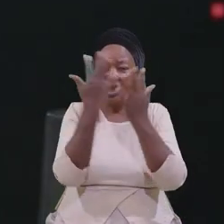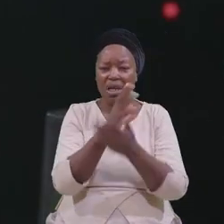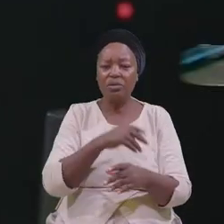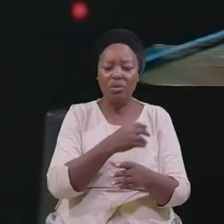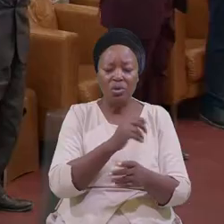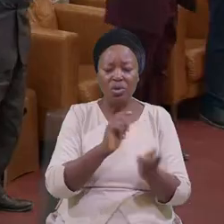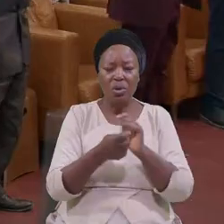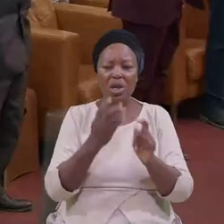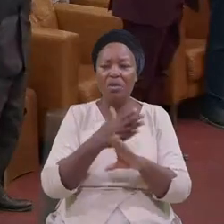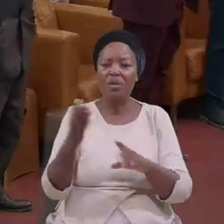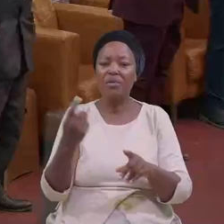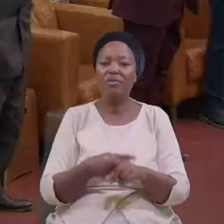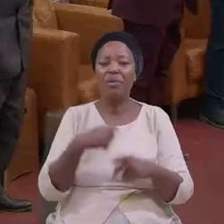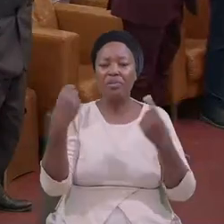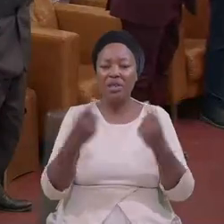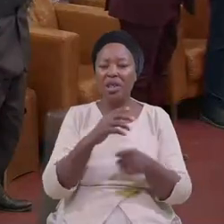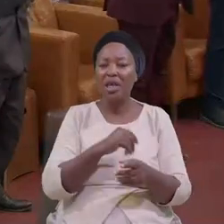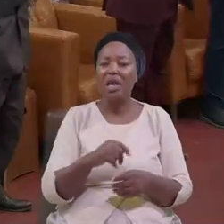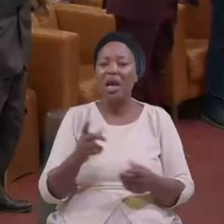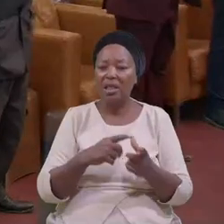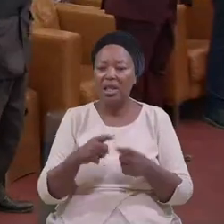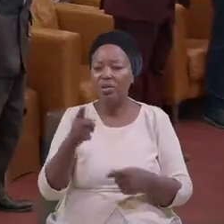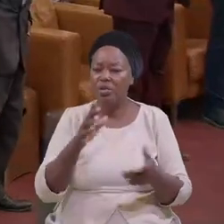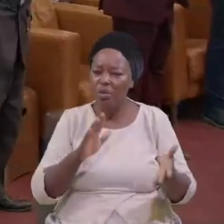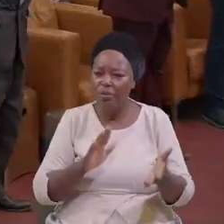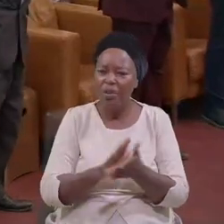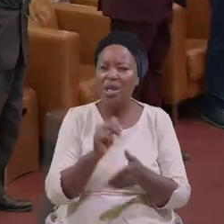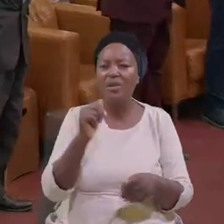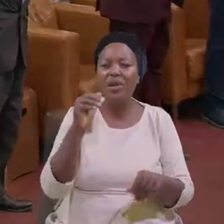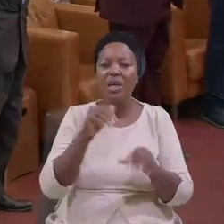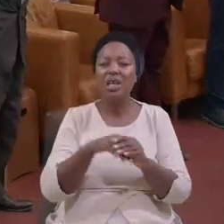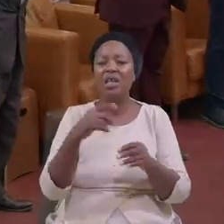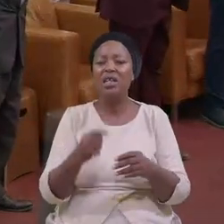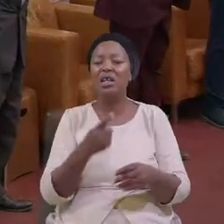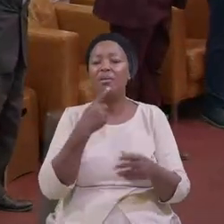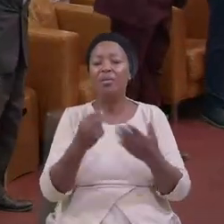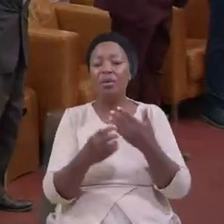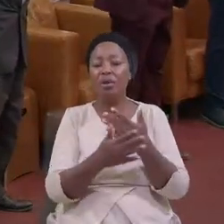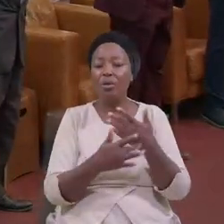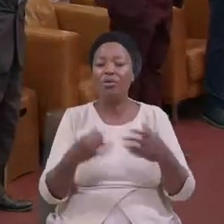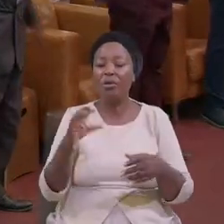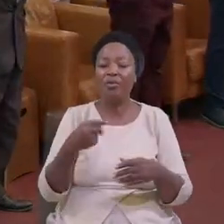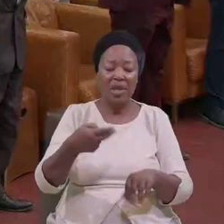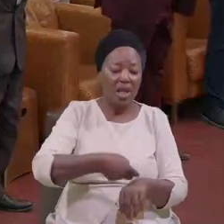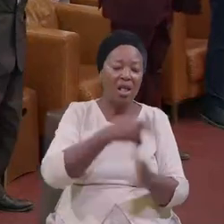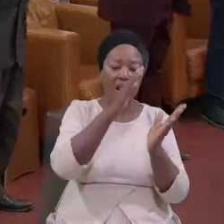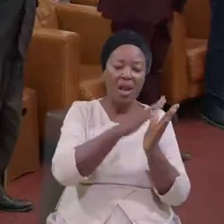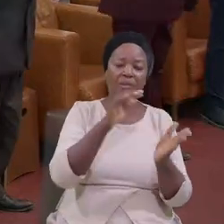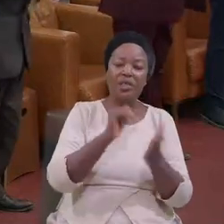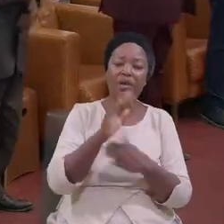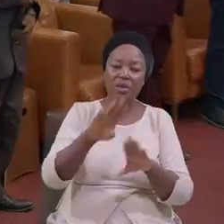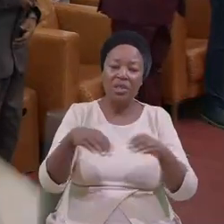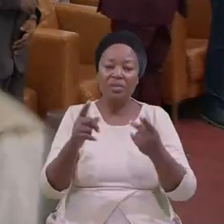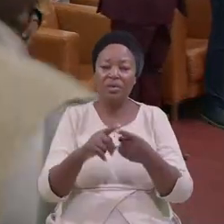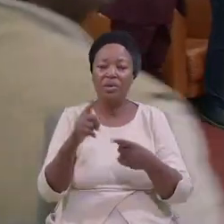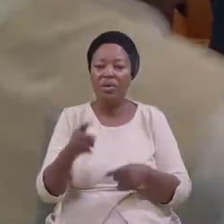turn away from transgression, and then you believe in the blood of the Lamb that was shed for you, and